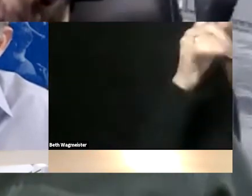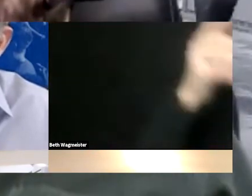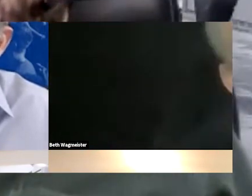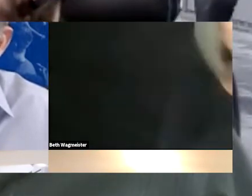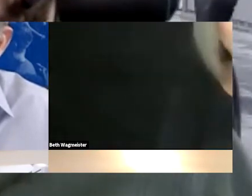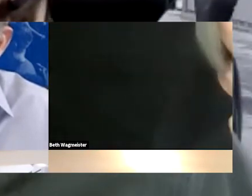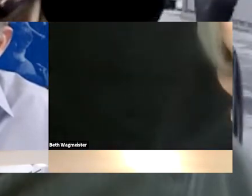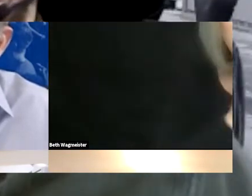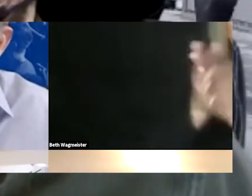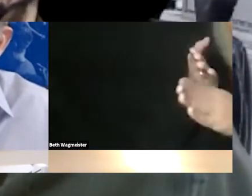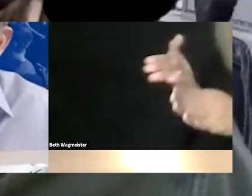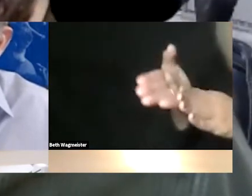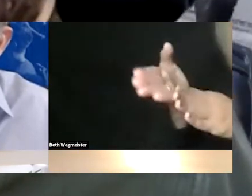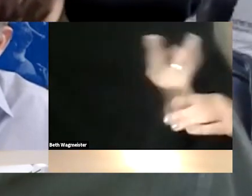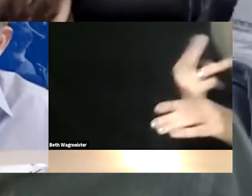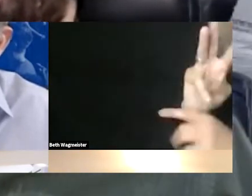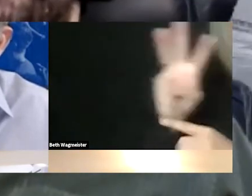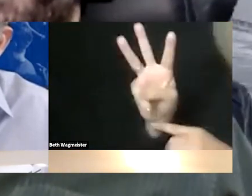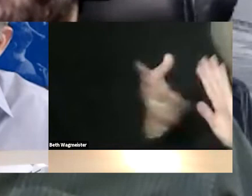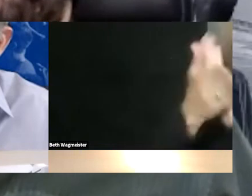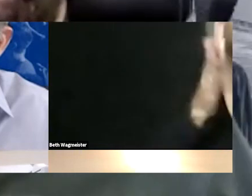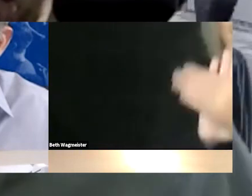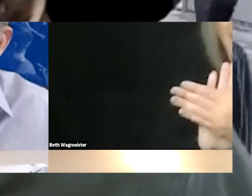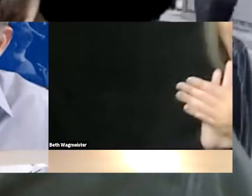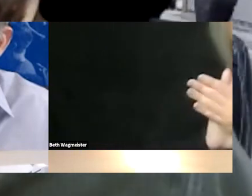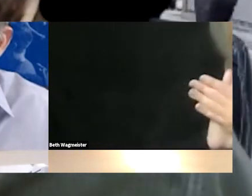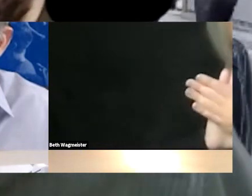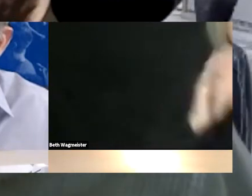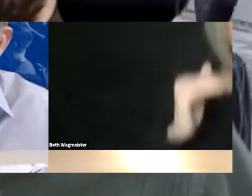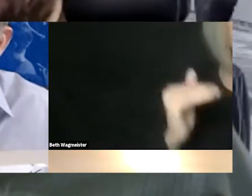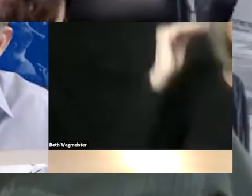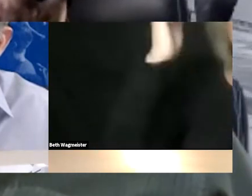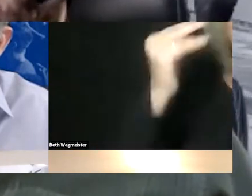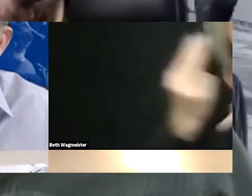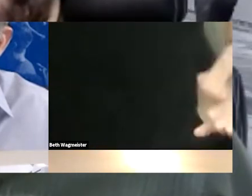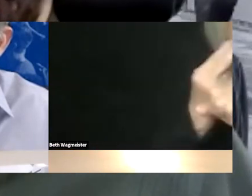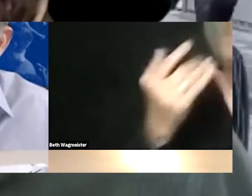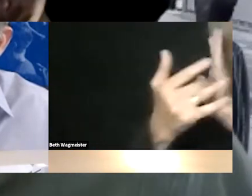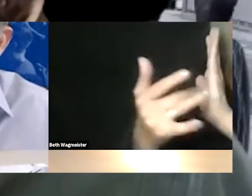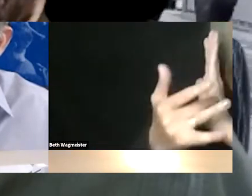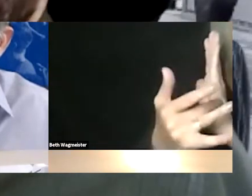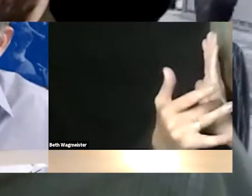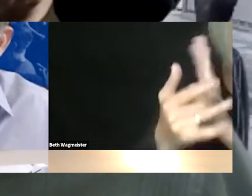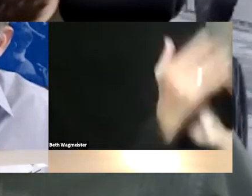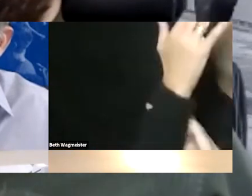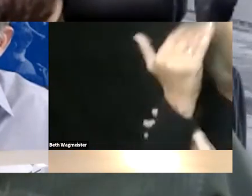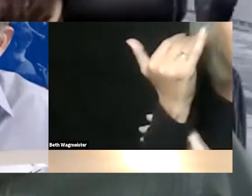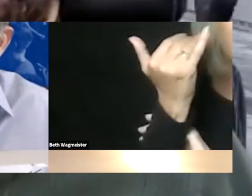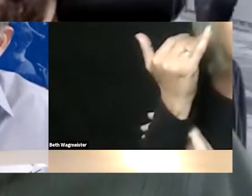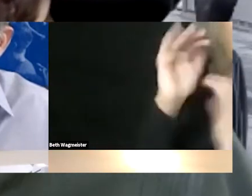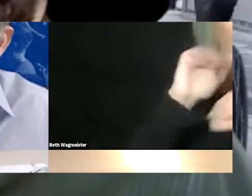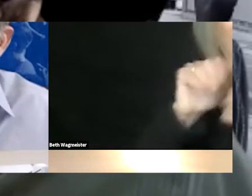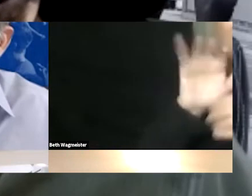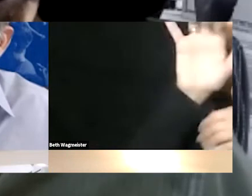become professionals at using the web, become advanced users of their technology, because all of that